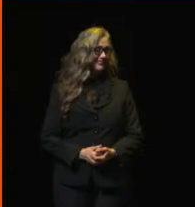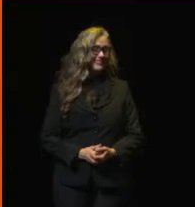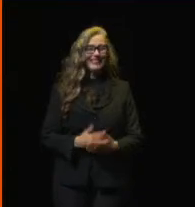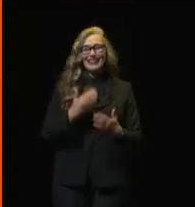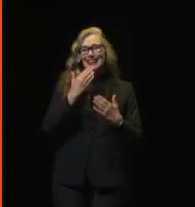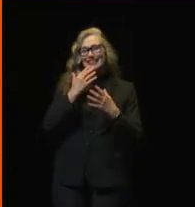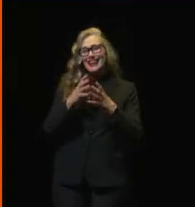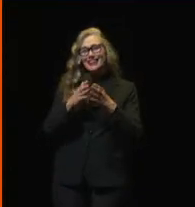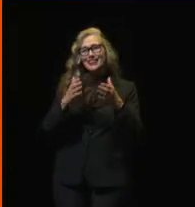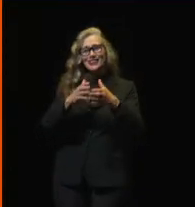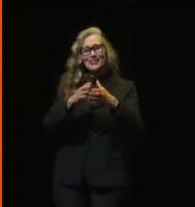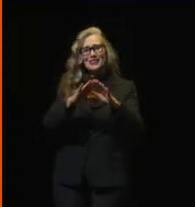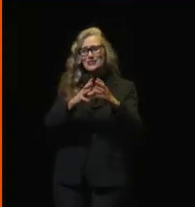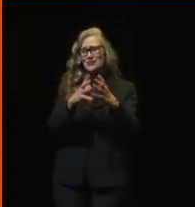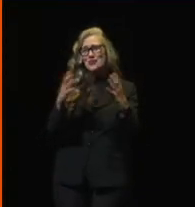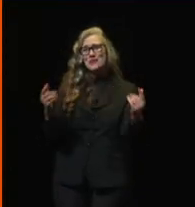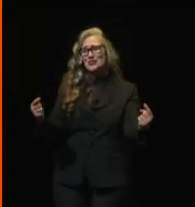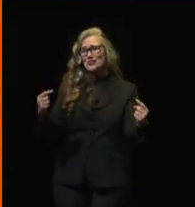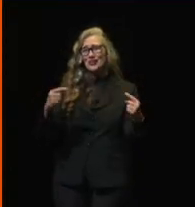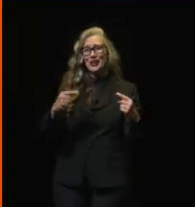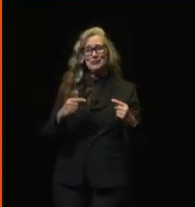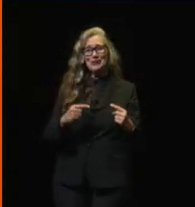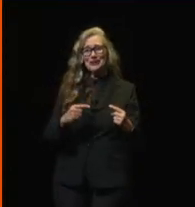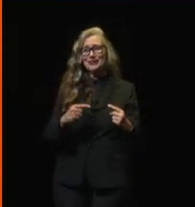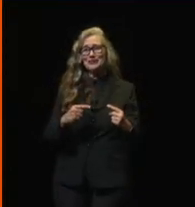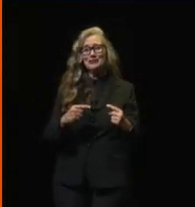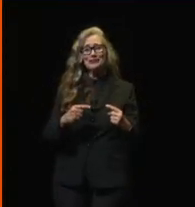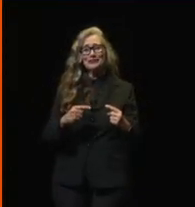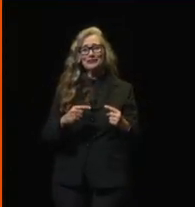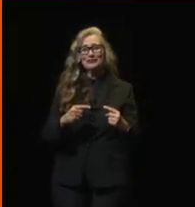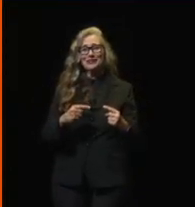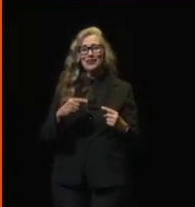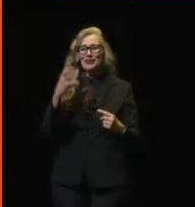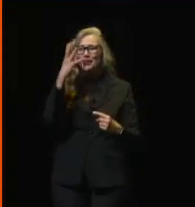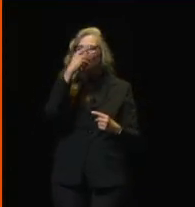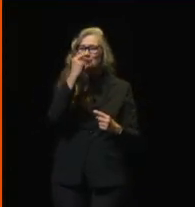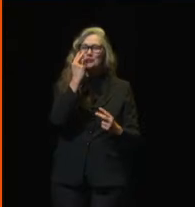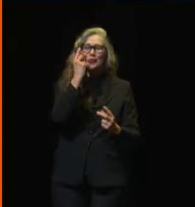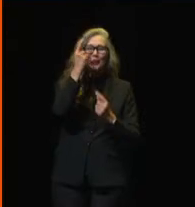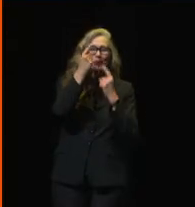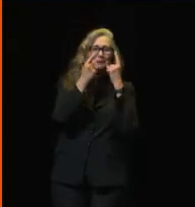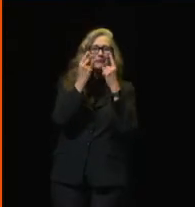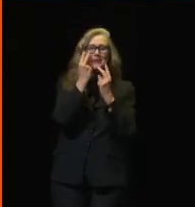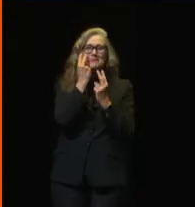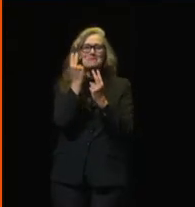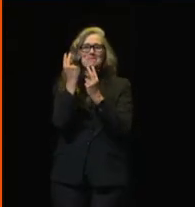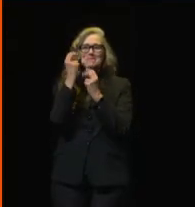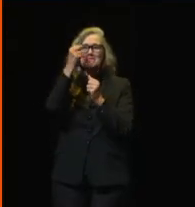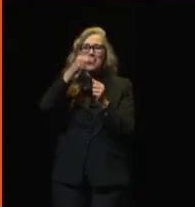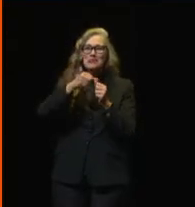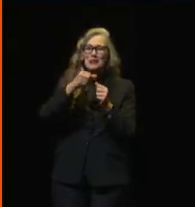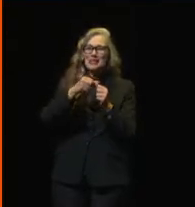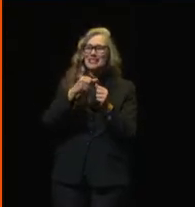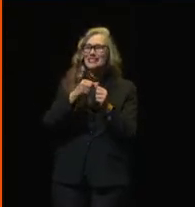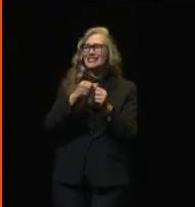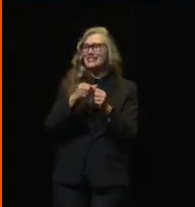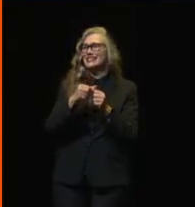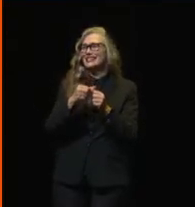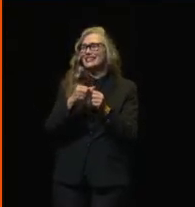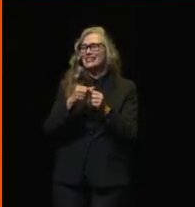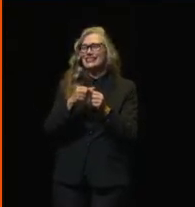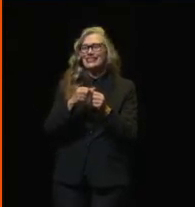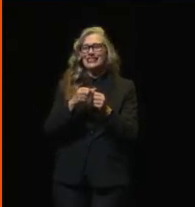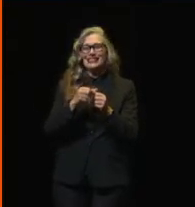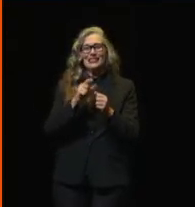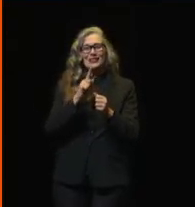you all so much for being here, for all those beautiful remembrances. Really the only bright spot of the last couple of months